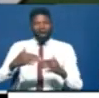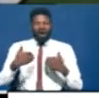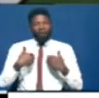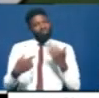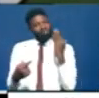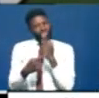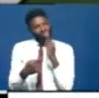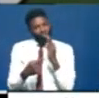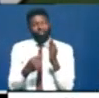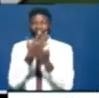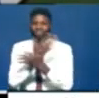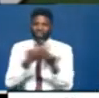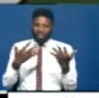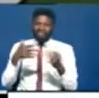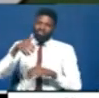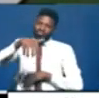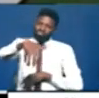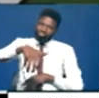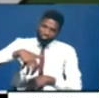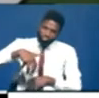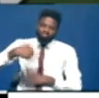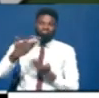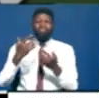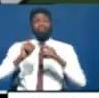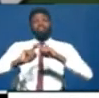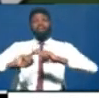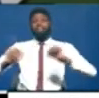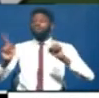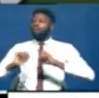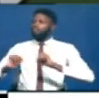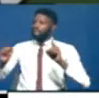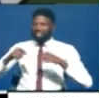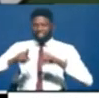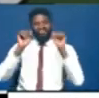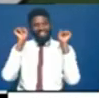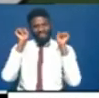Tractors, of course, planters, and all those things, so that they maximize the productivity of their land.